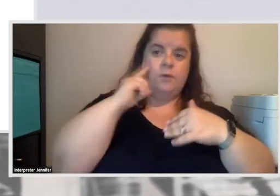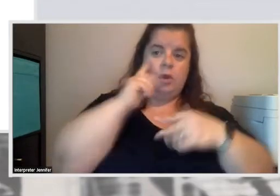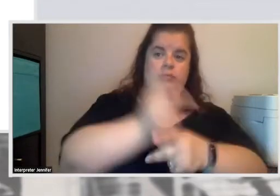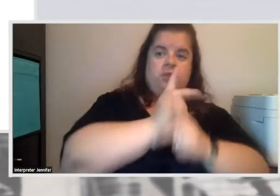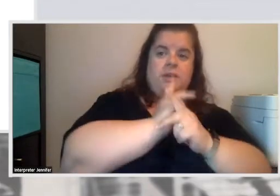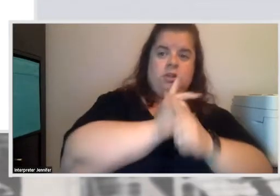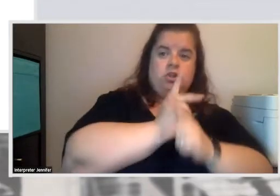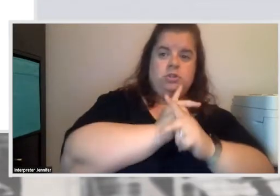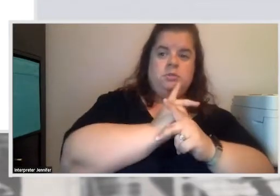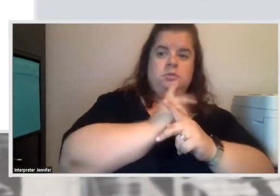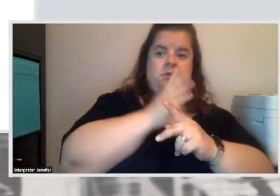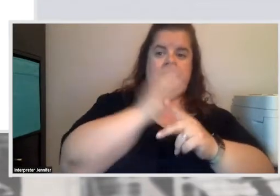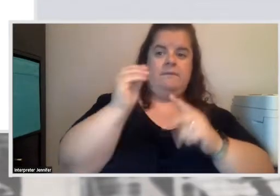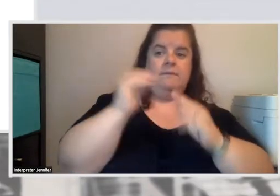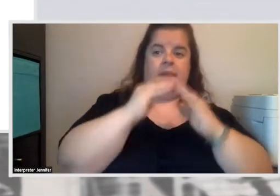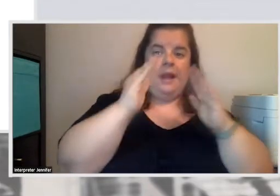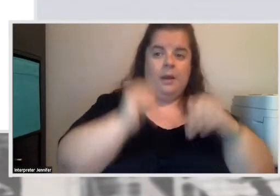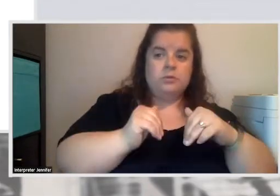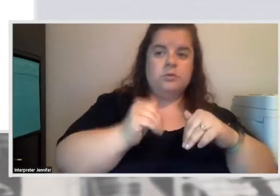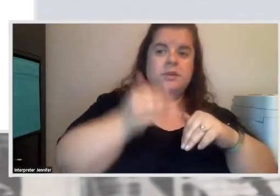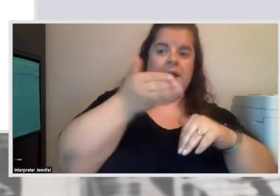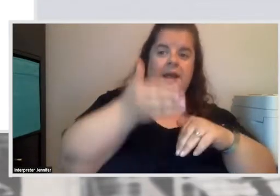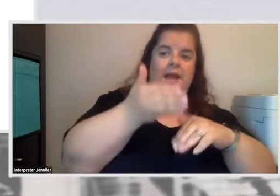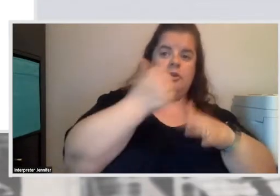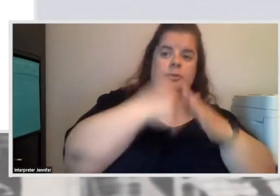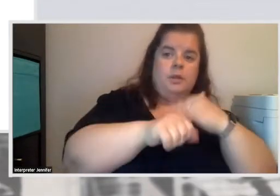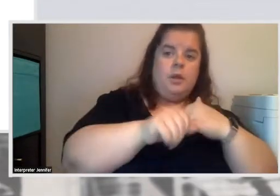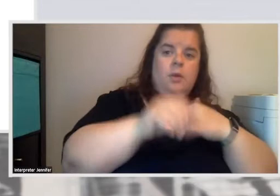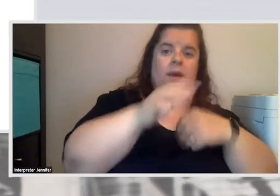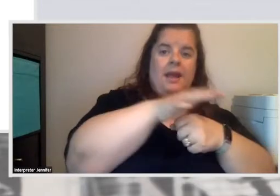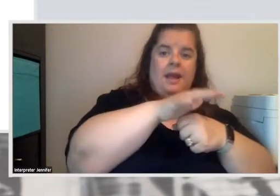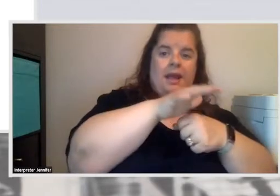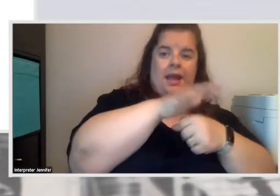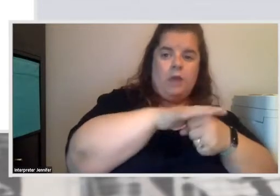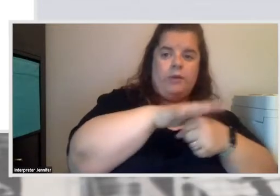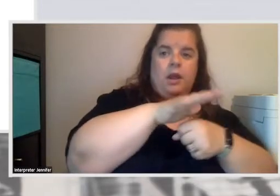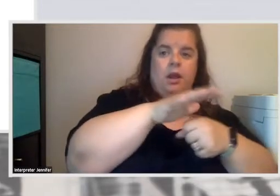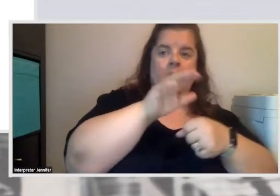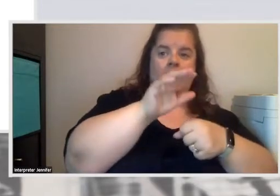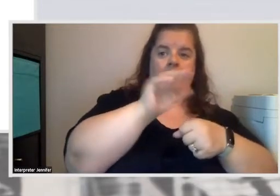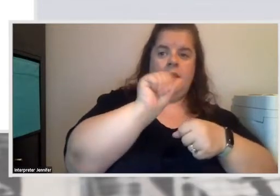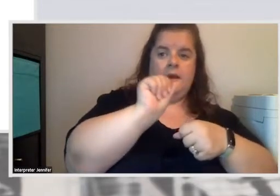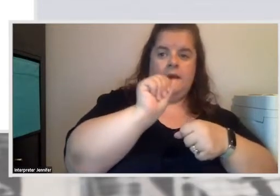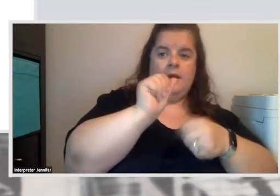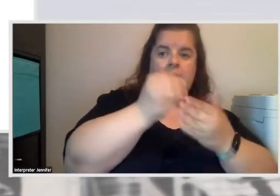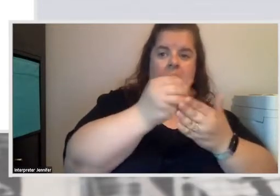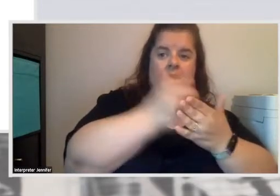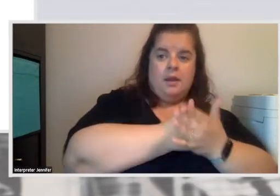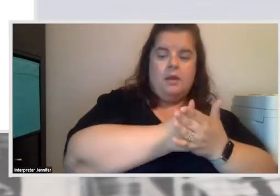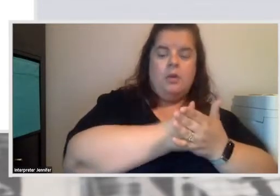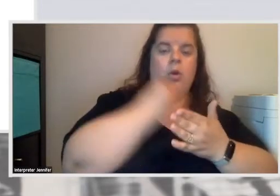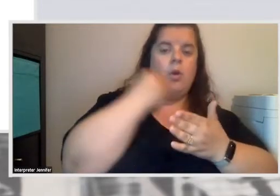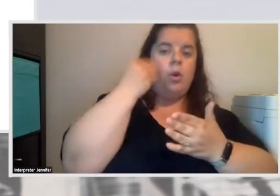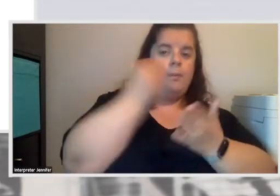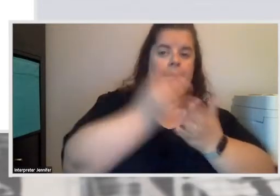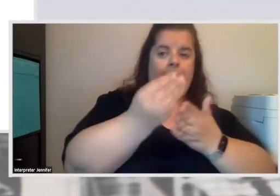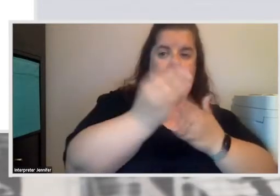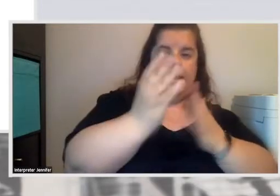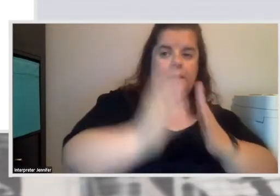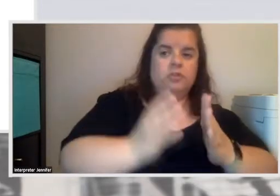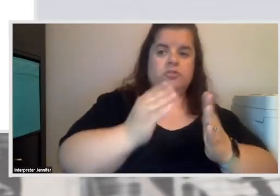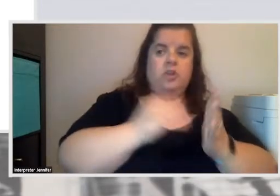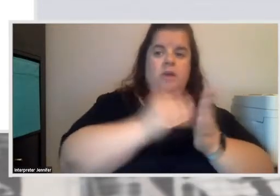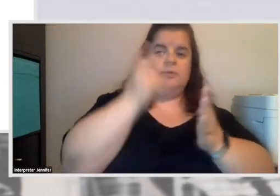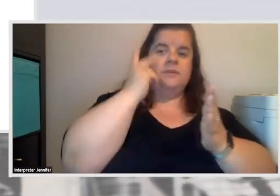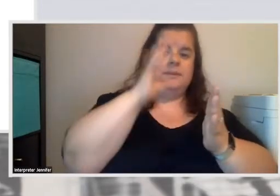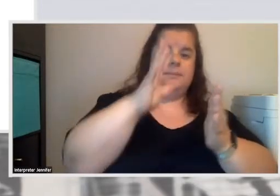and households that are at or below 80% of the area median income for home buyers. People that we often see benefiting from these affordable